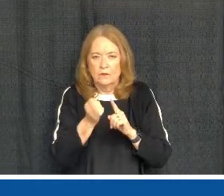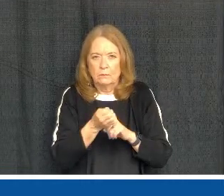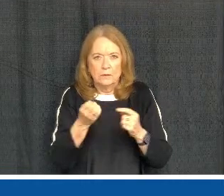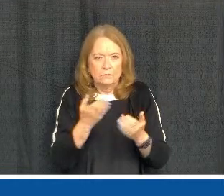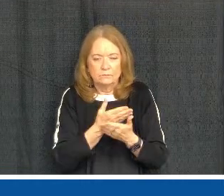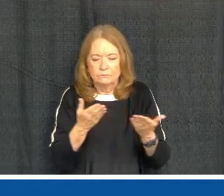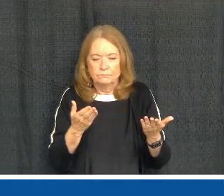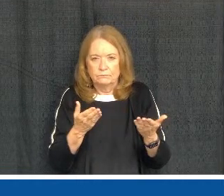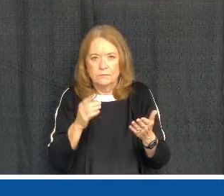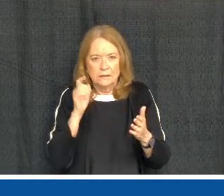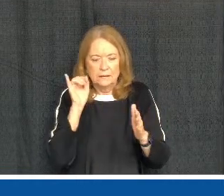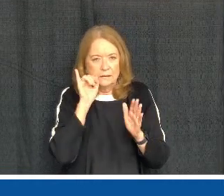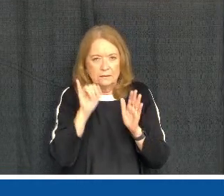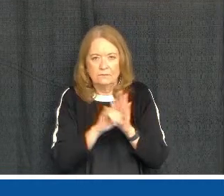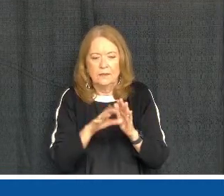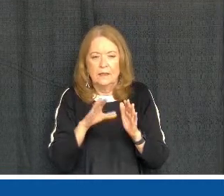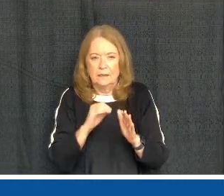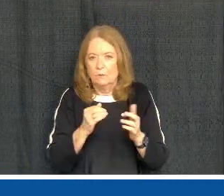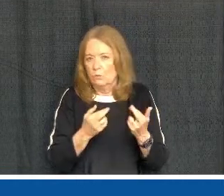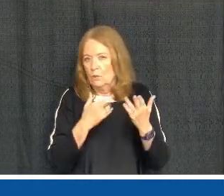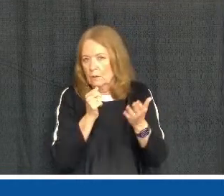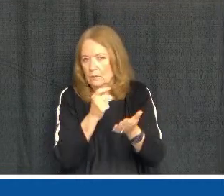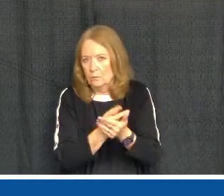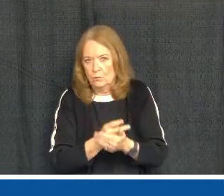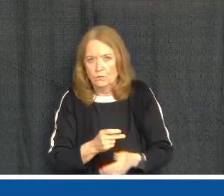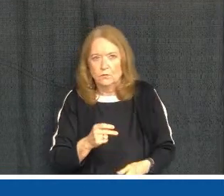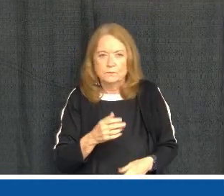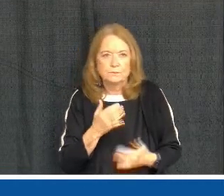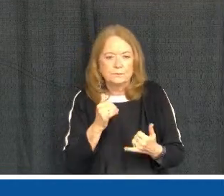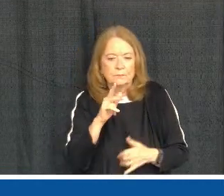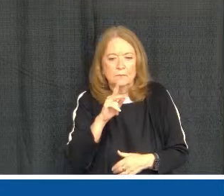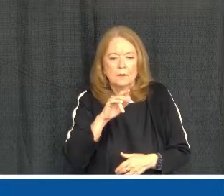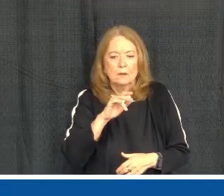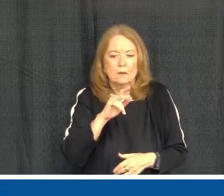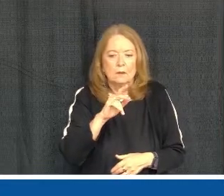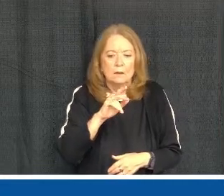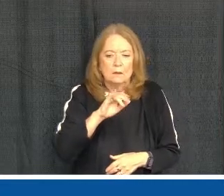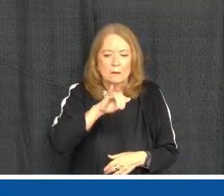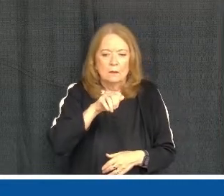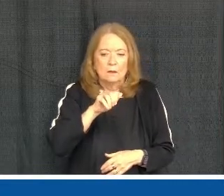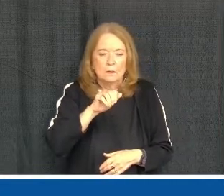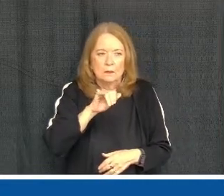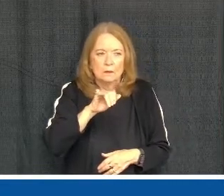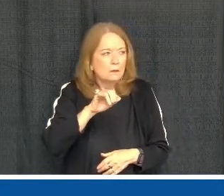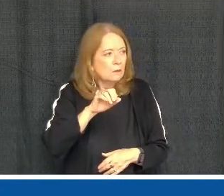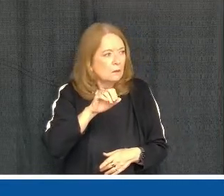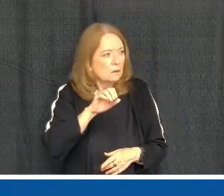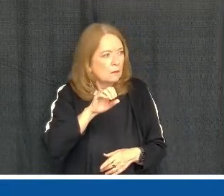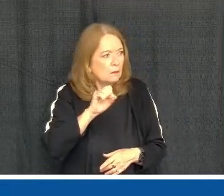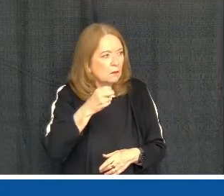approval. Thank you. Councilperson Shekina, you're recognized. Yes, thank you, Mayor. Mr. Tyndall,